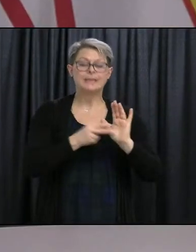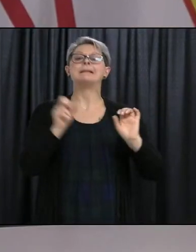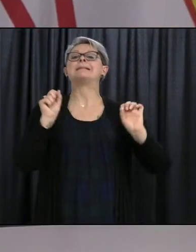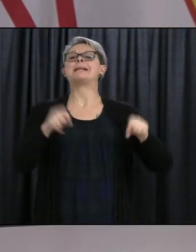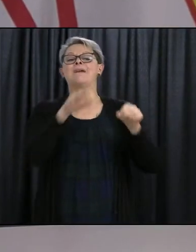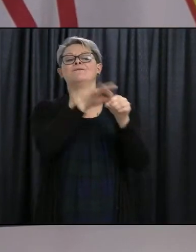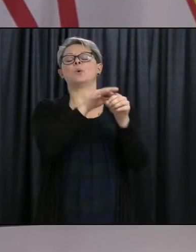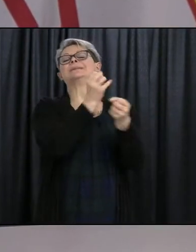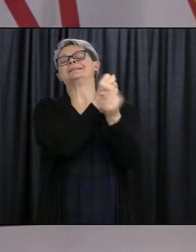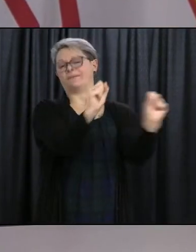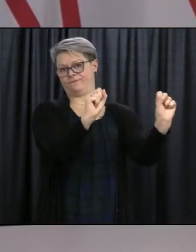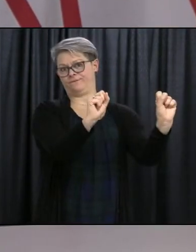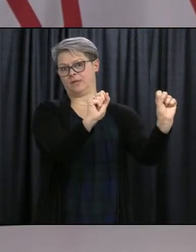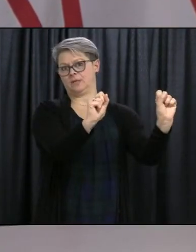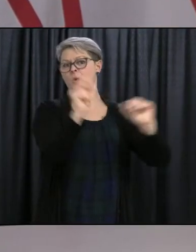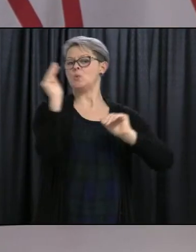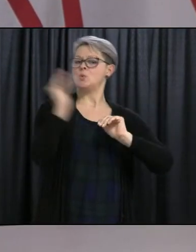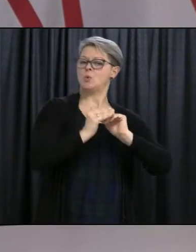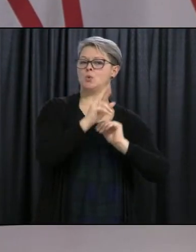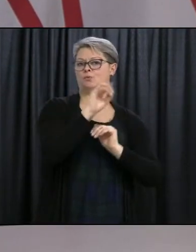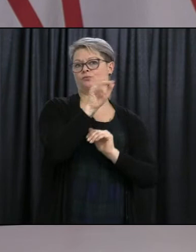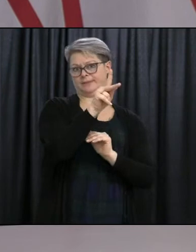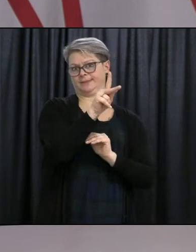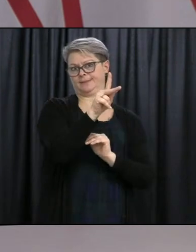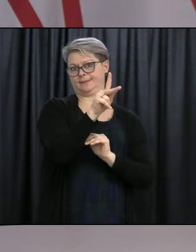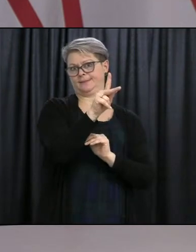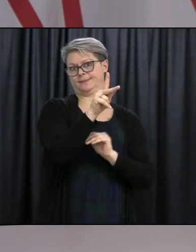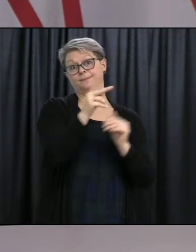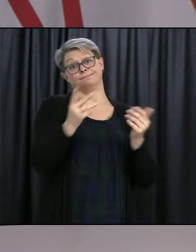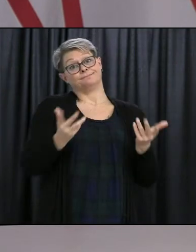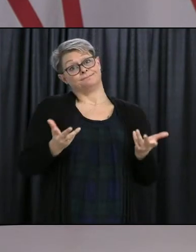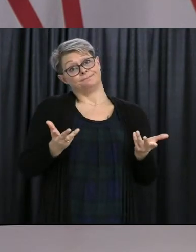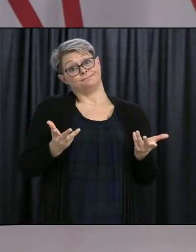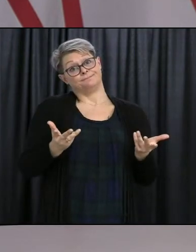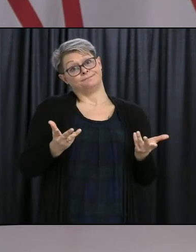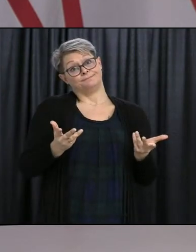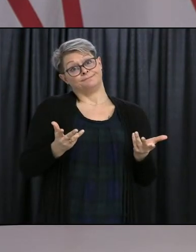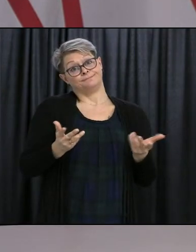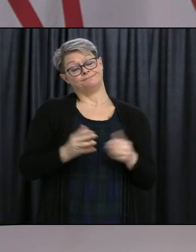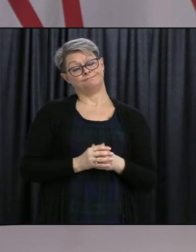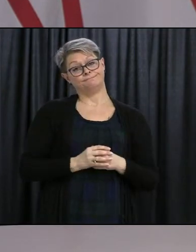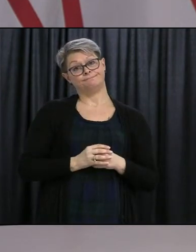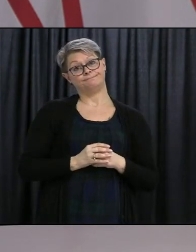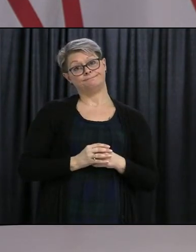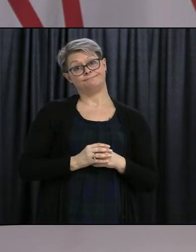that the risk is low. So that's where we are.